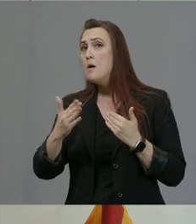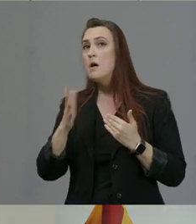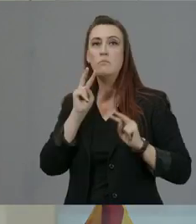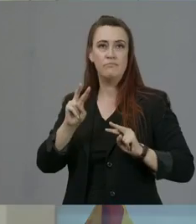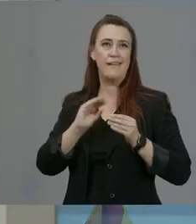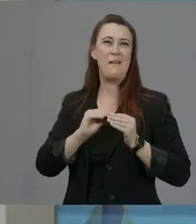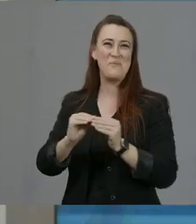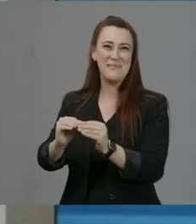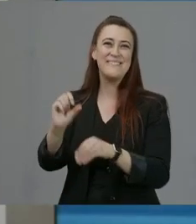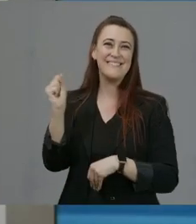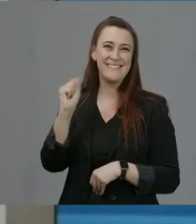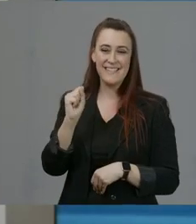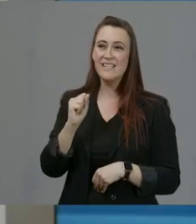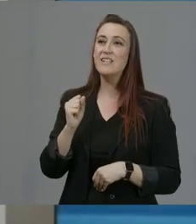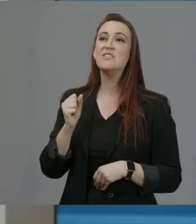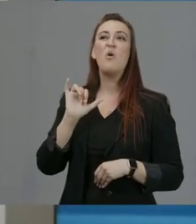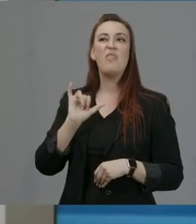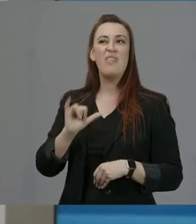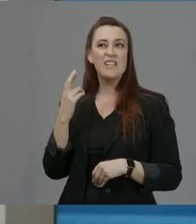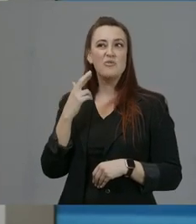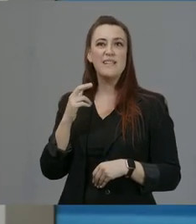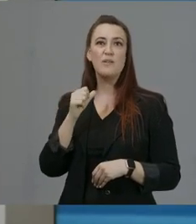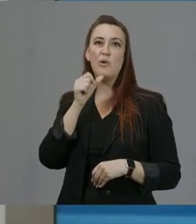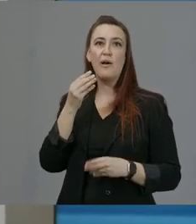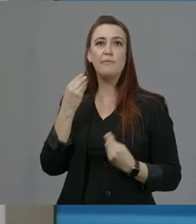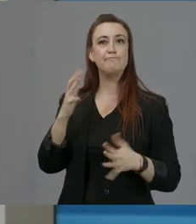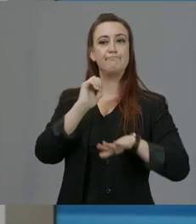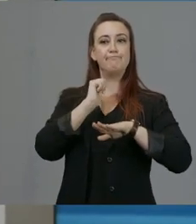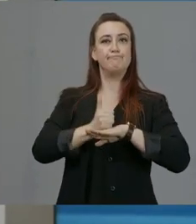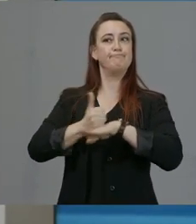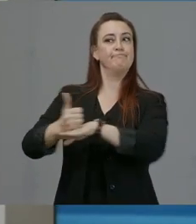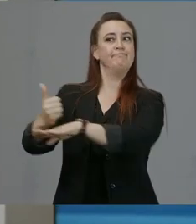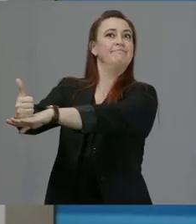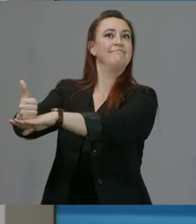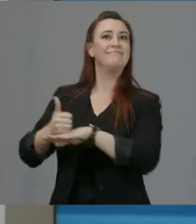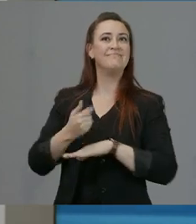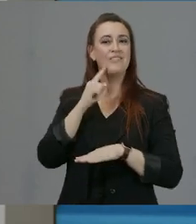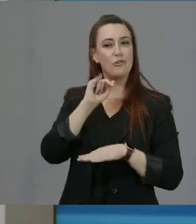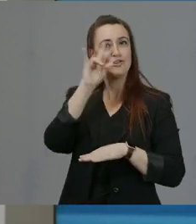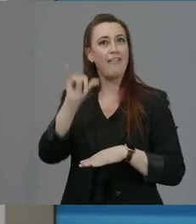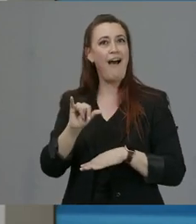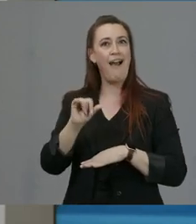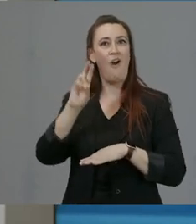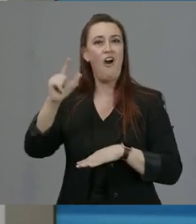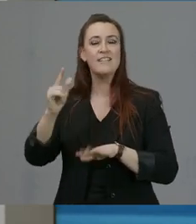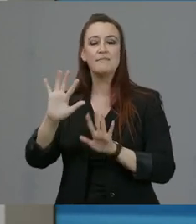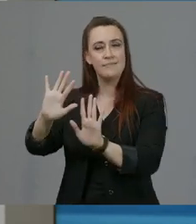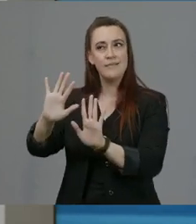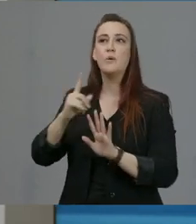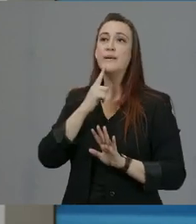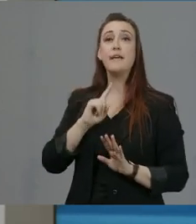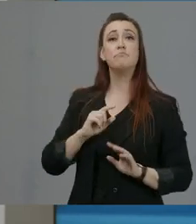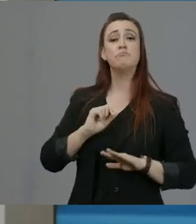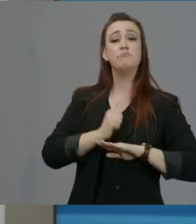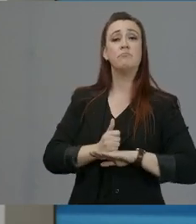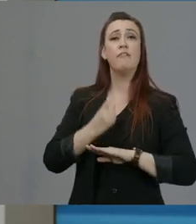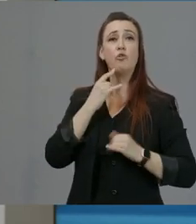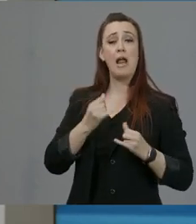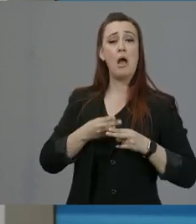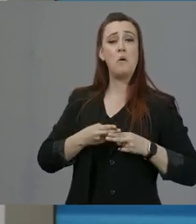we move forward. So that's why we're not giving future dates, just in case we had to say, you know what, we're going to slow down. We saw how this